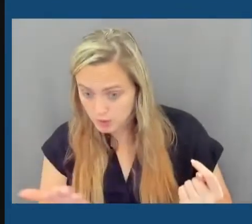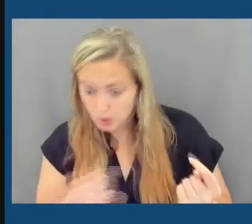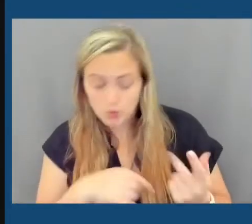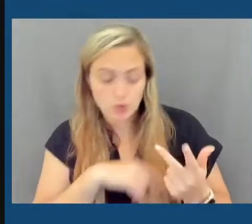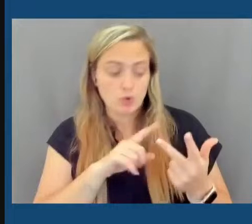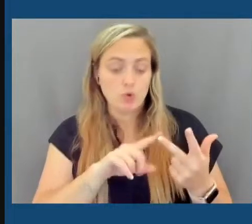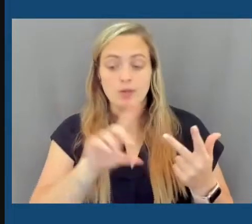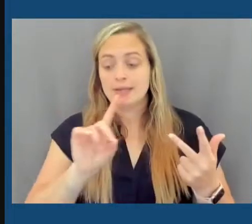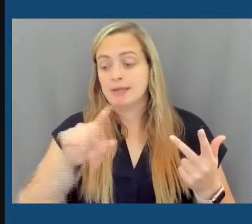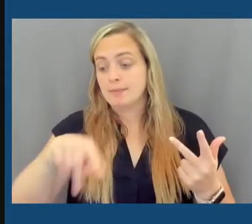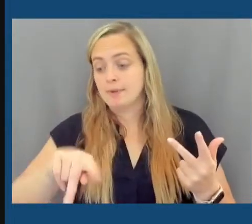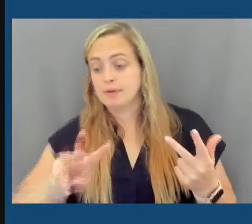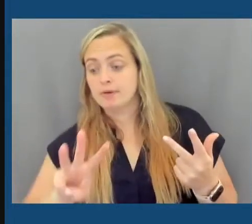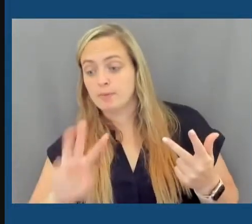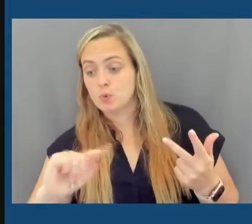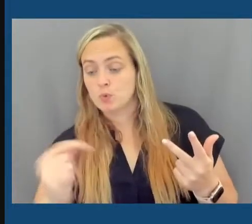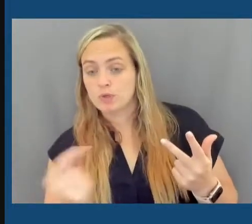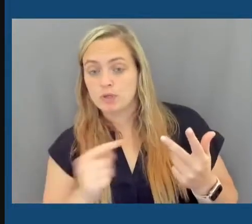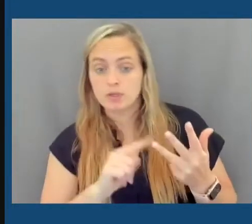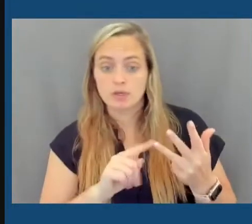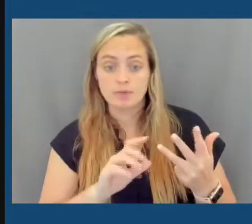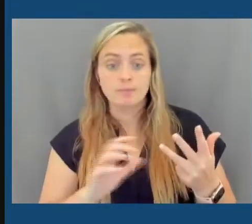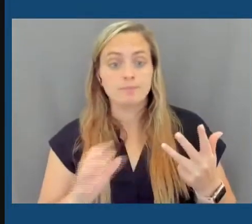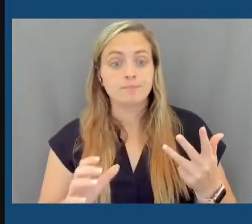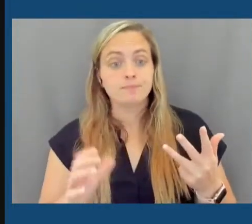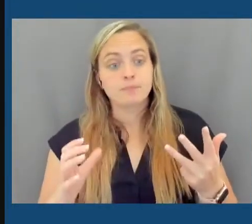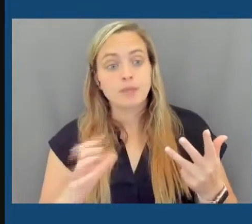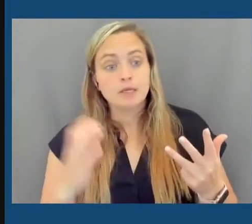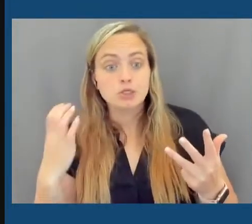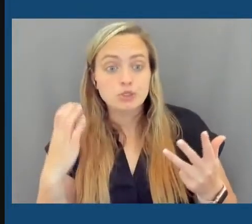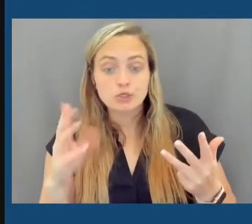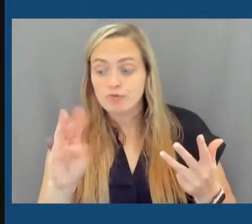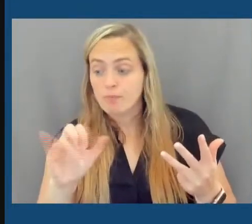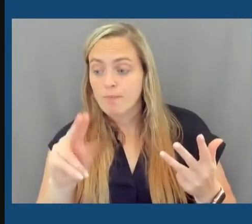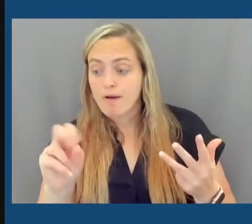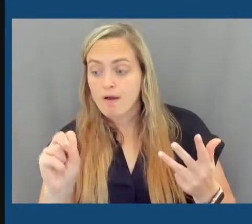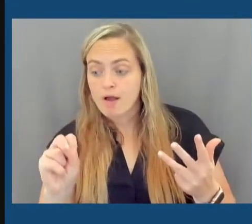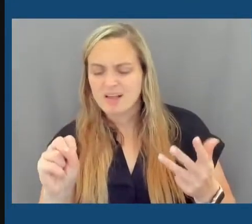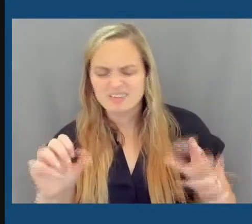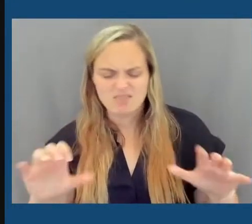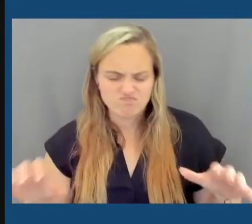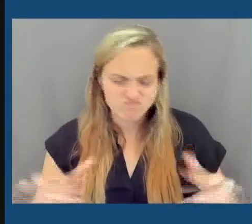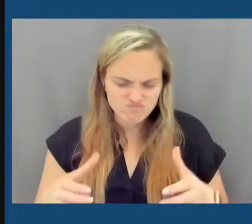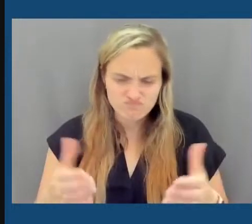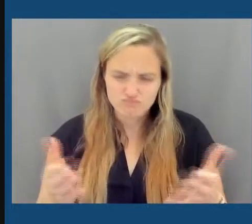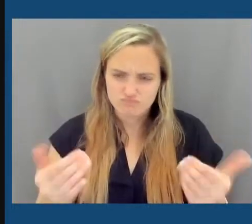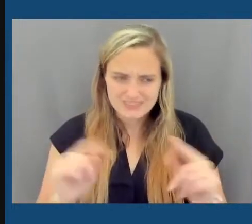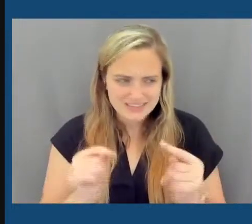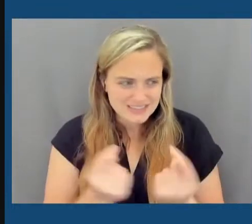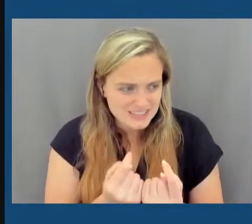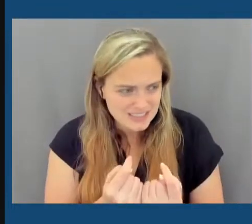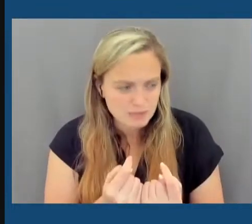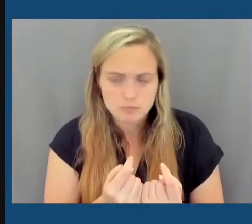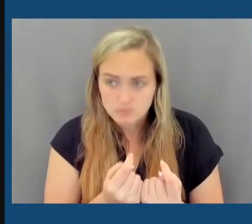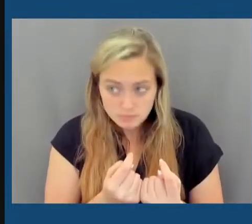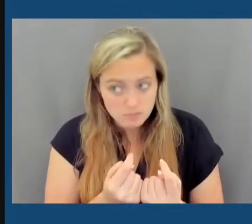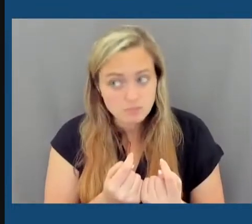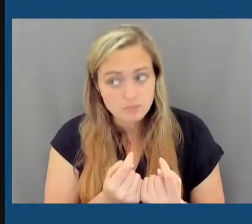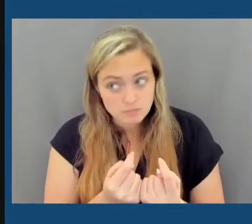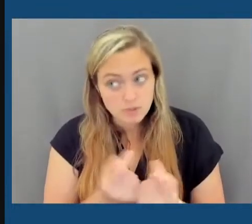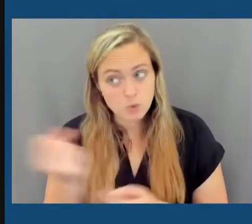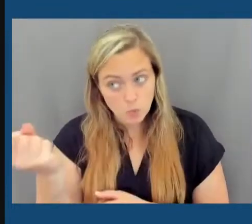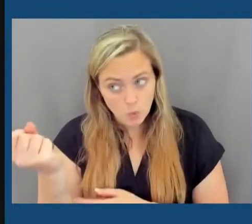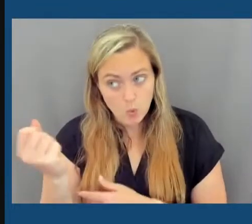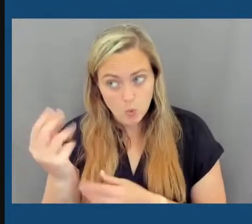team, our police, Chief Cecil's here, Chief Mons, brought everybody together, and I said, team, we're going to have to hang on to this property for a while. It's